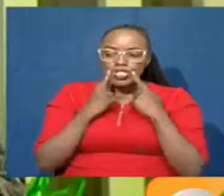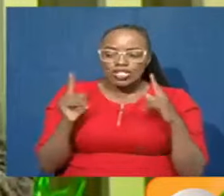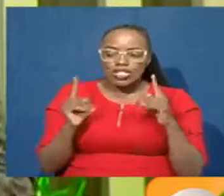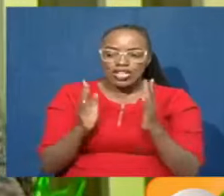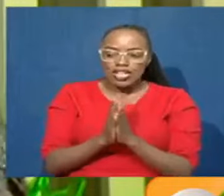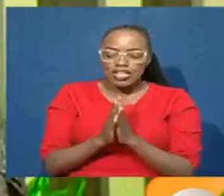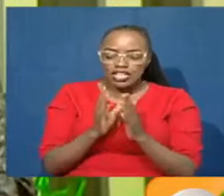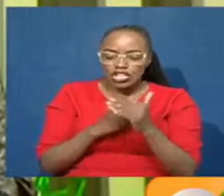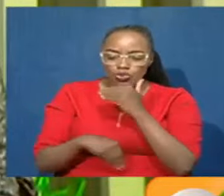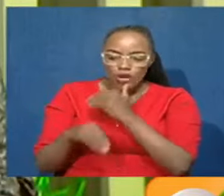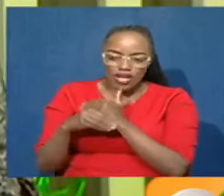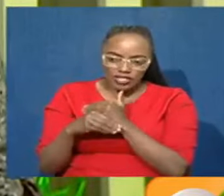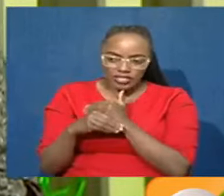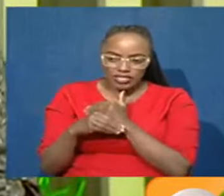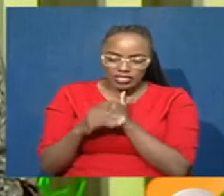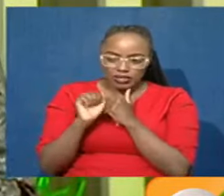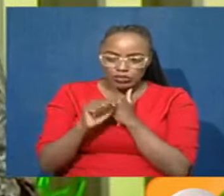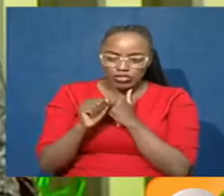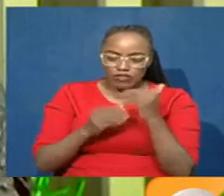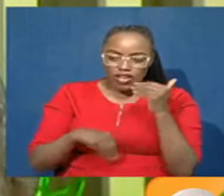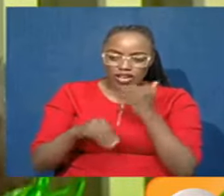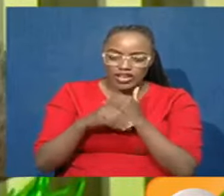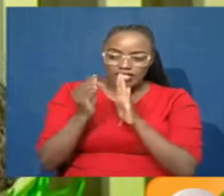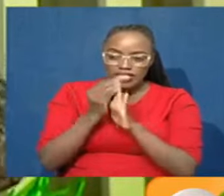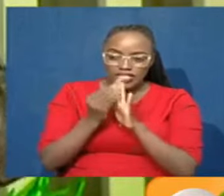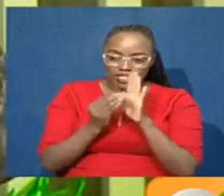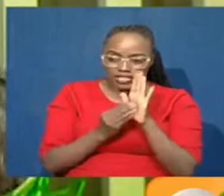you add them into the list.